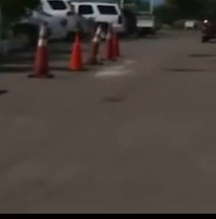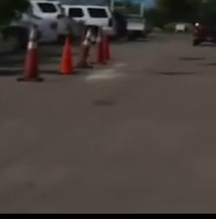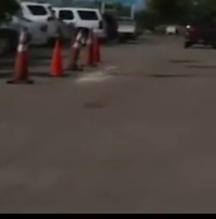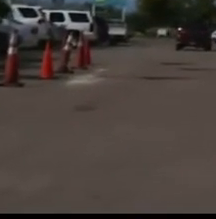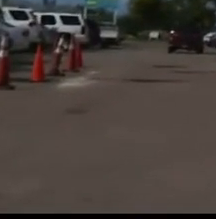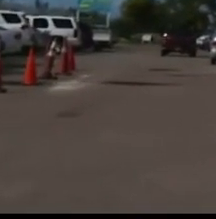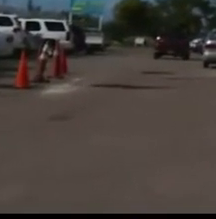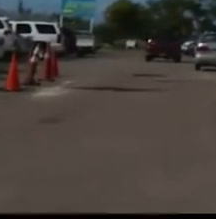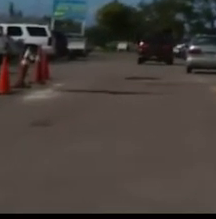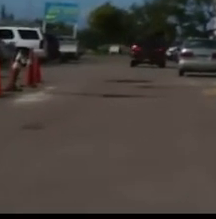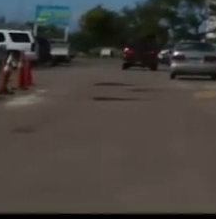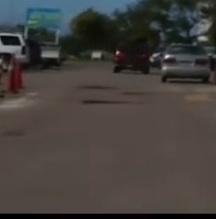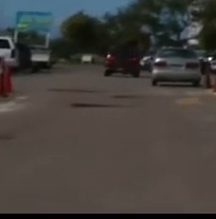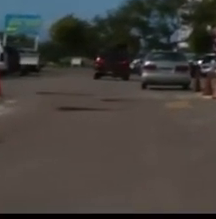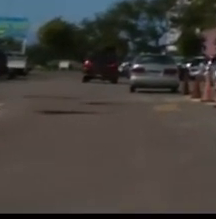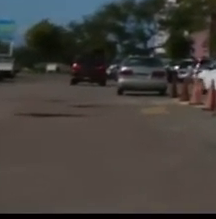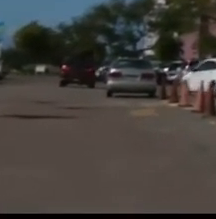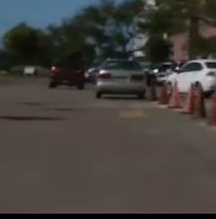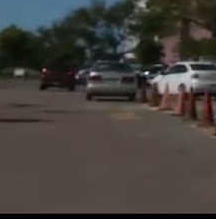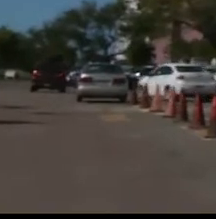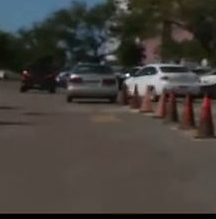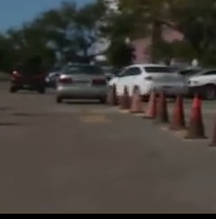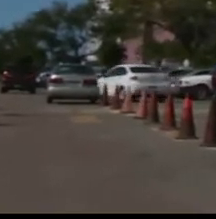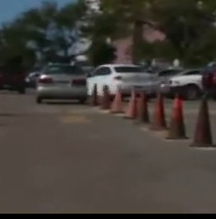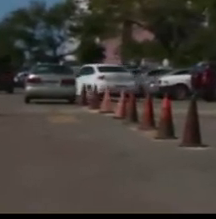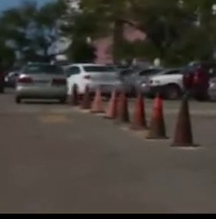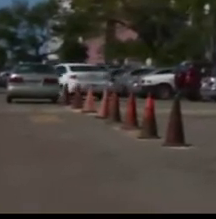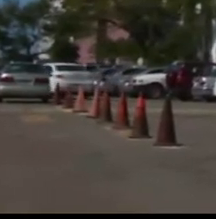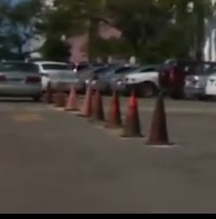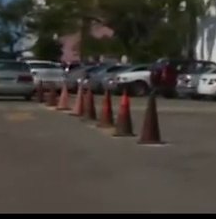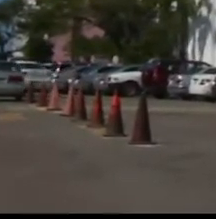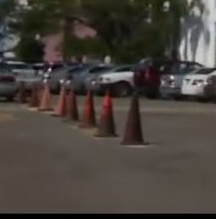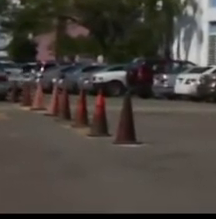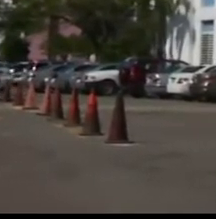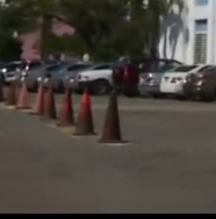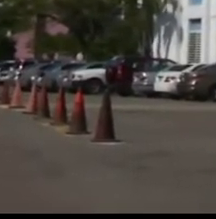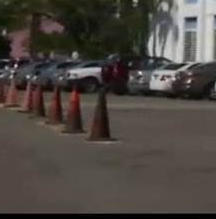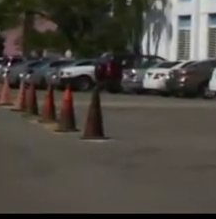And coming up, how is the Bahamas telecommunications company preparing for competition?